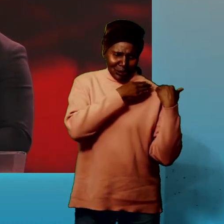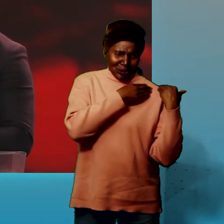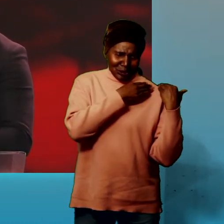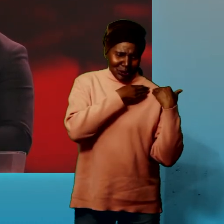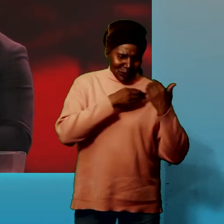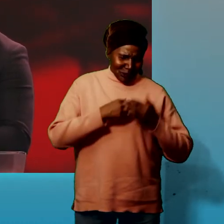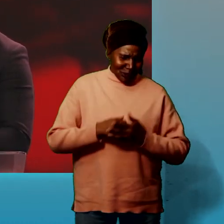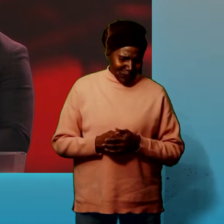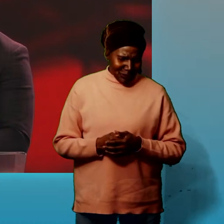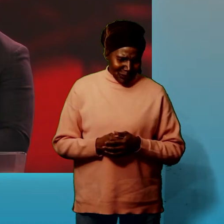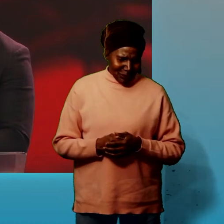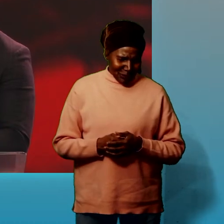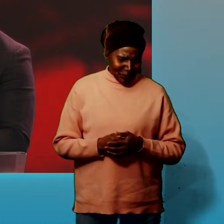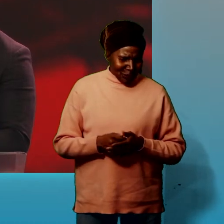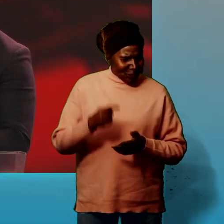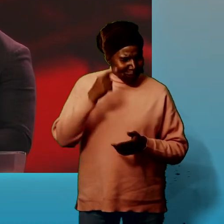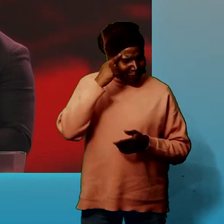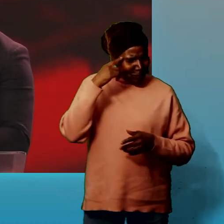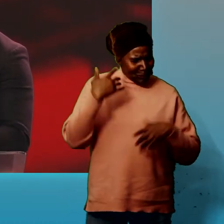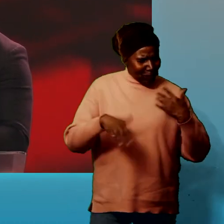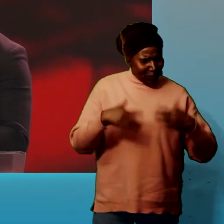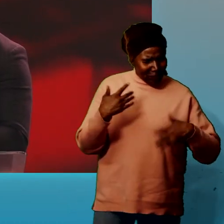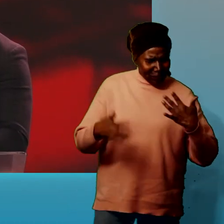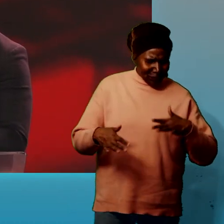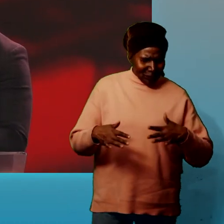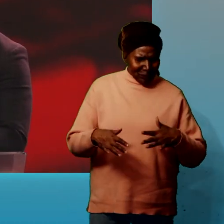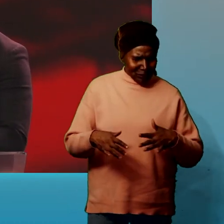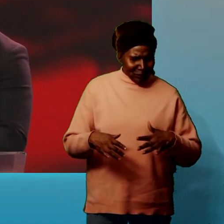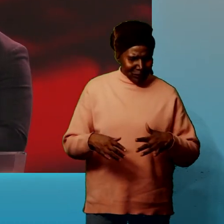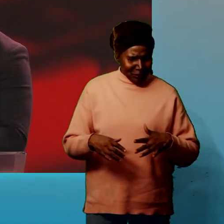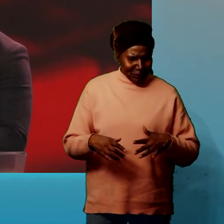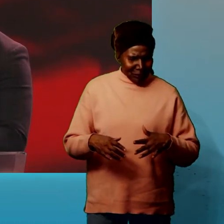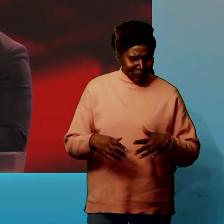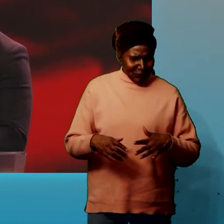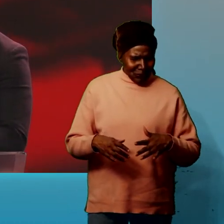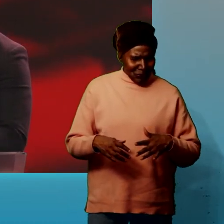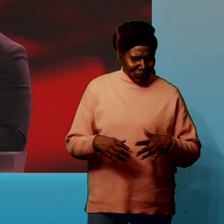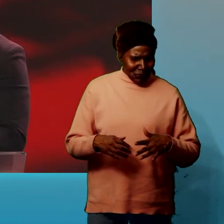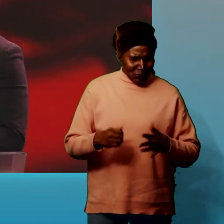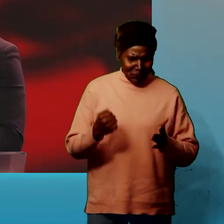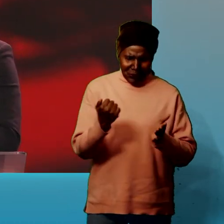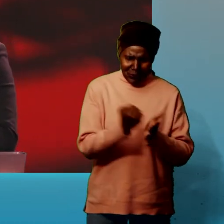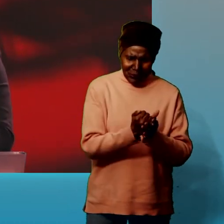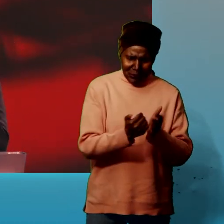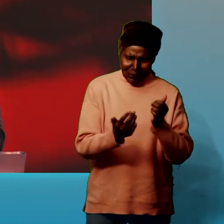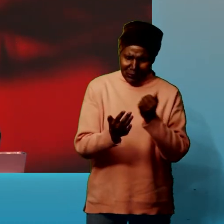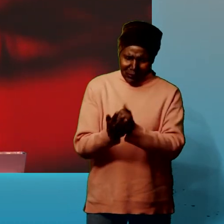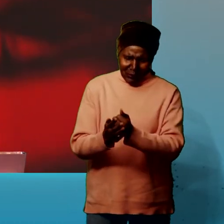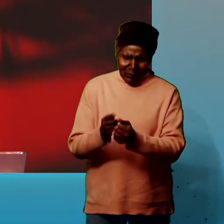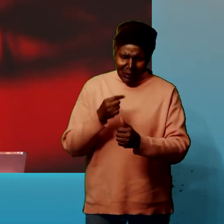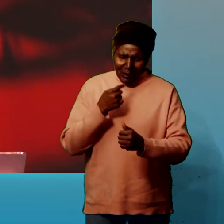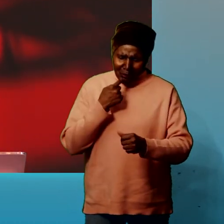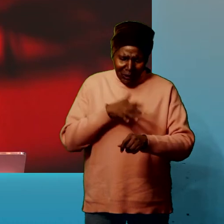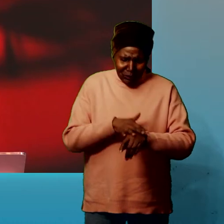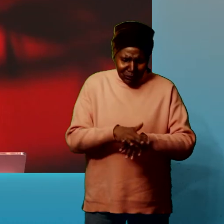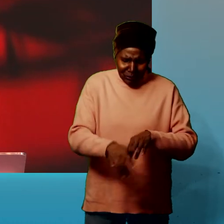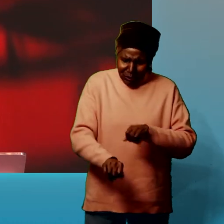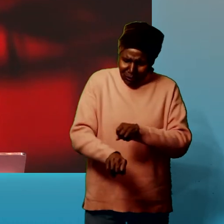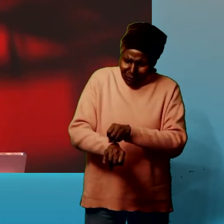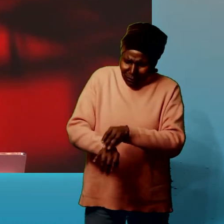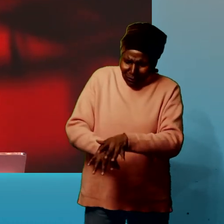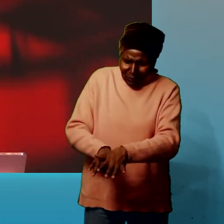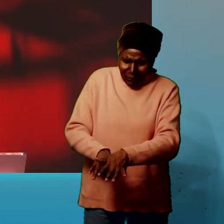Think of the pain barrier as the blood pours out of the side of him, out of his hands, out of his feet.